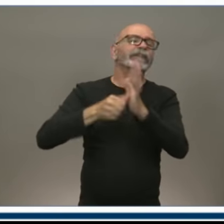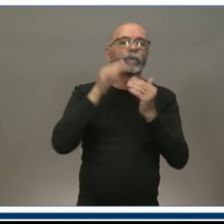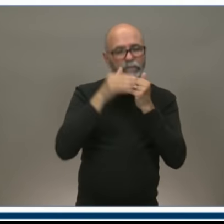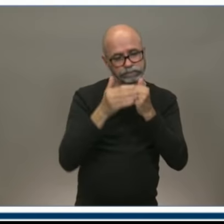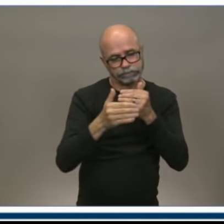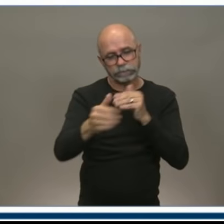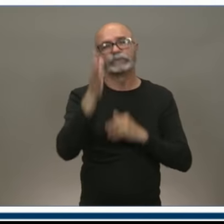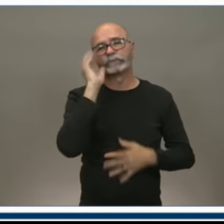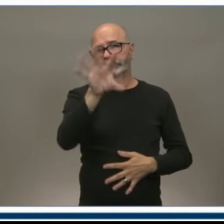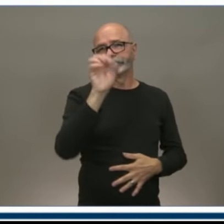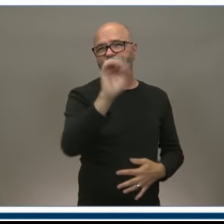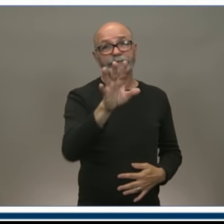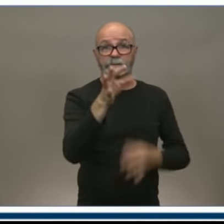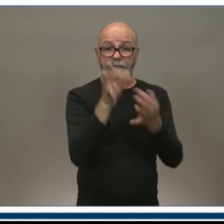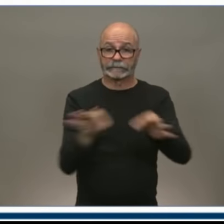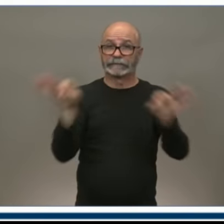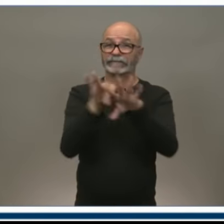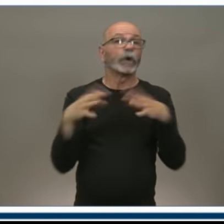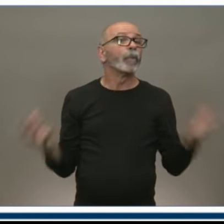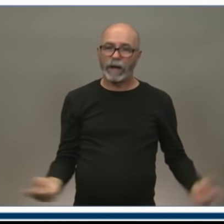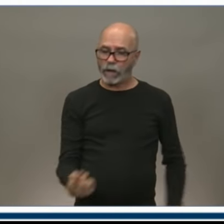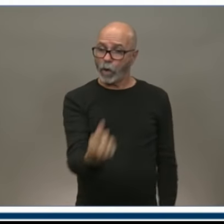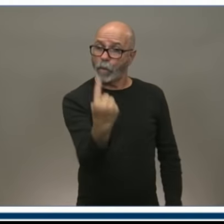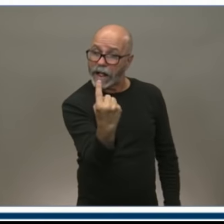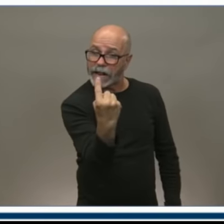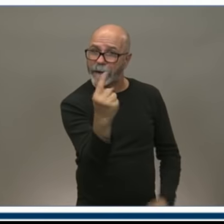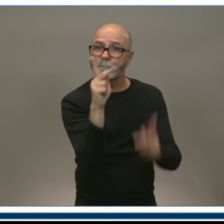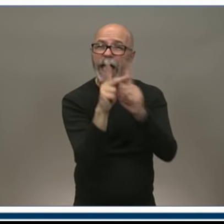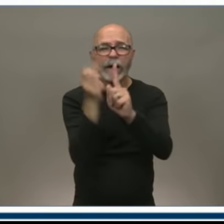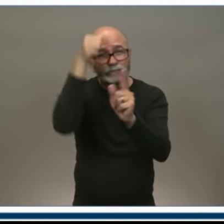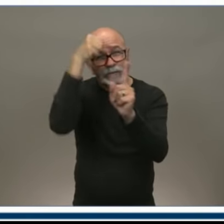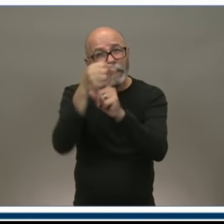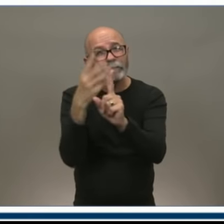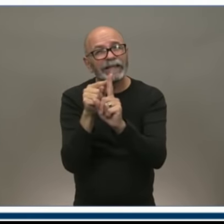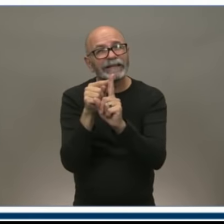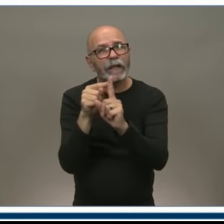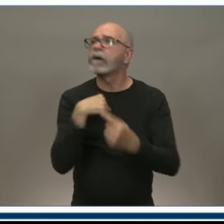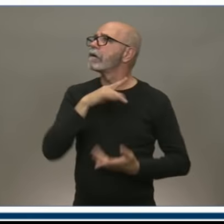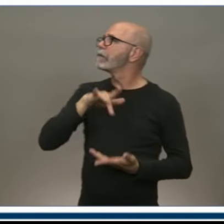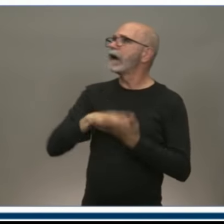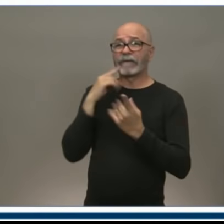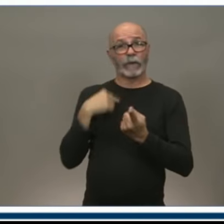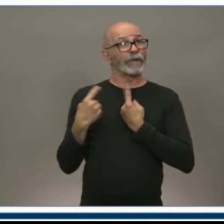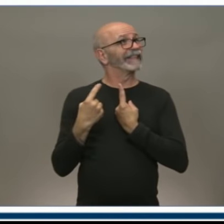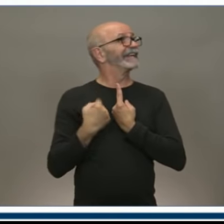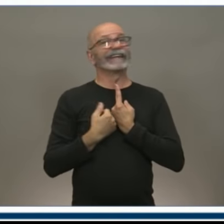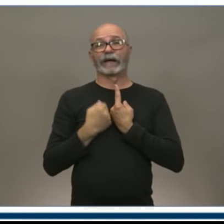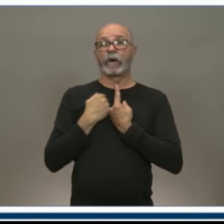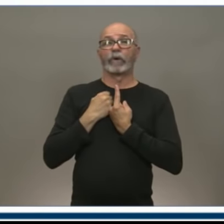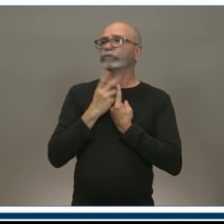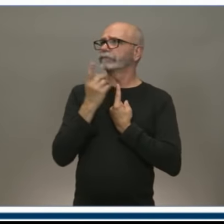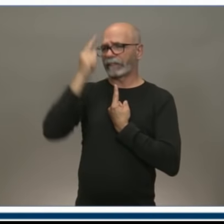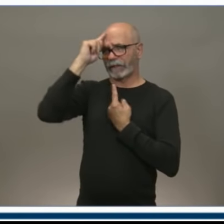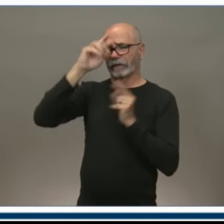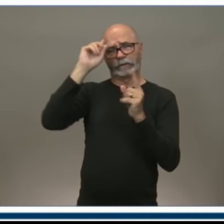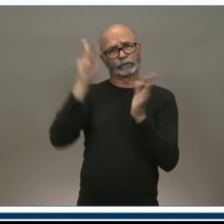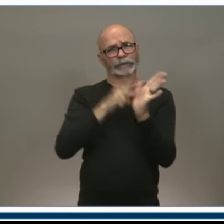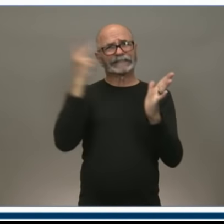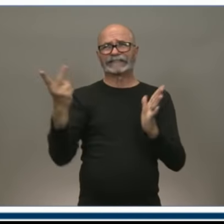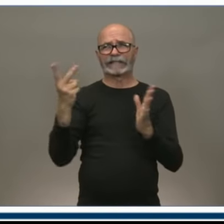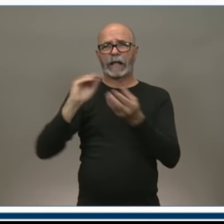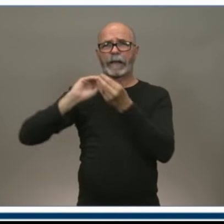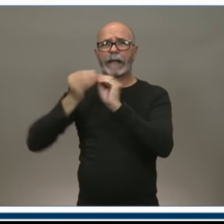to concentrate on, it's think about how many people am I in contact with today? And what am I going to do to reduce the number of people that I